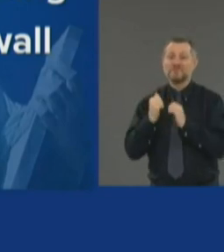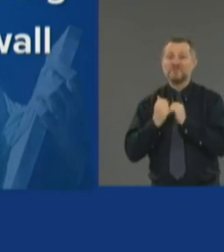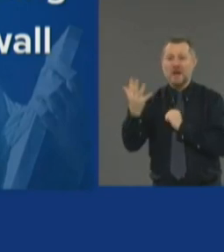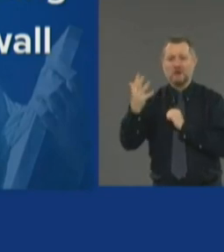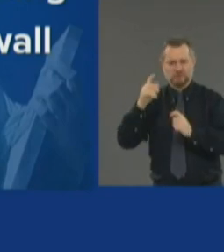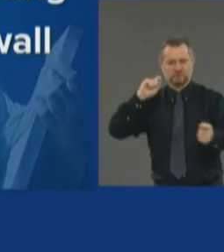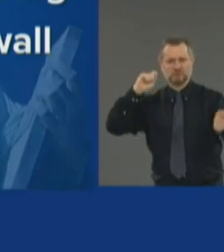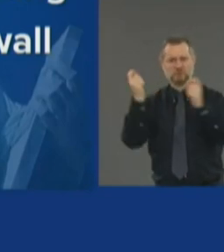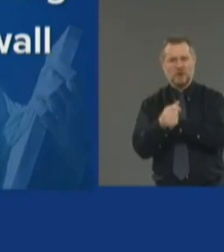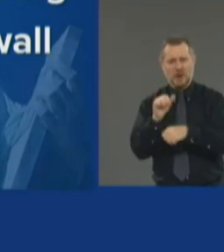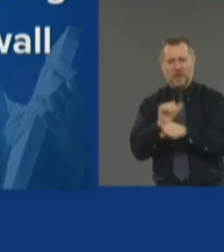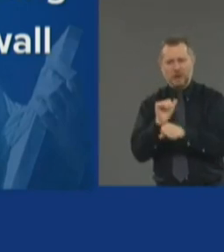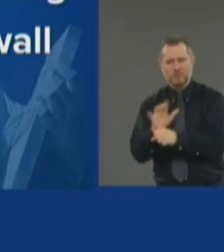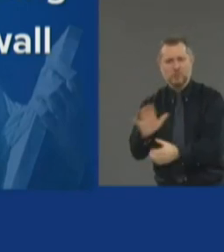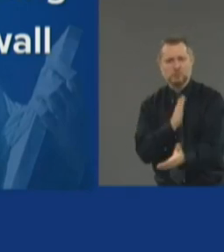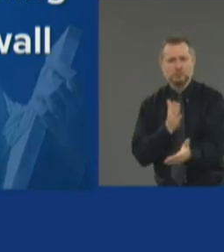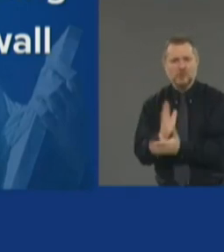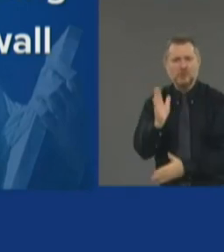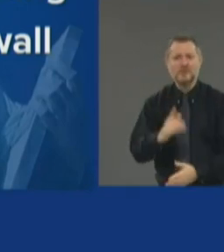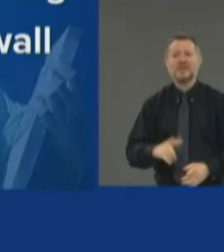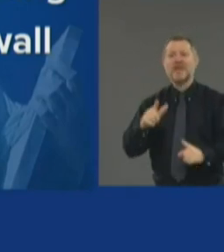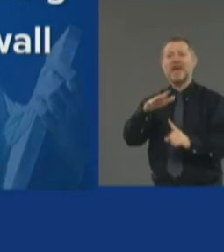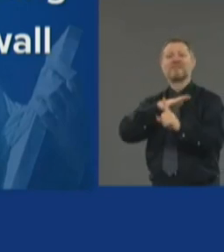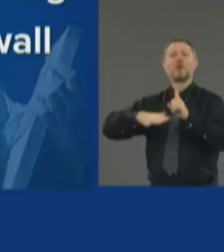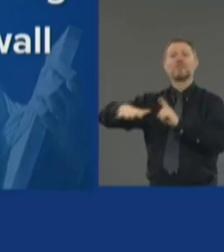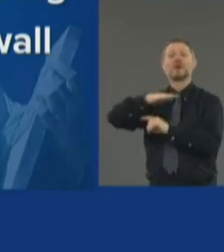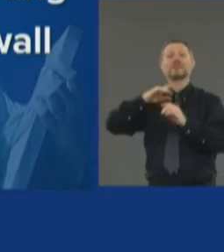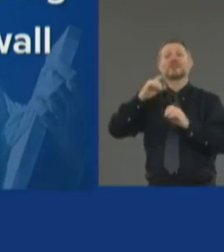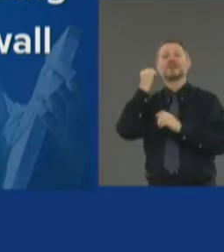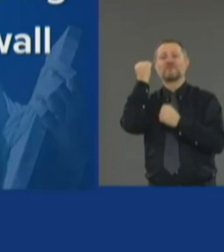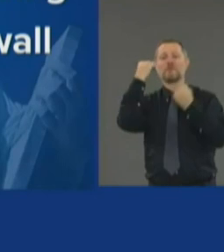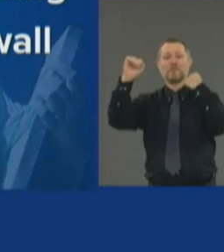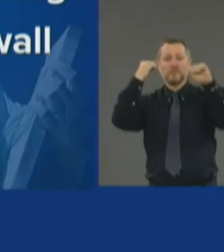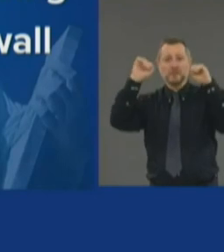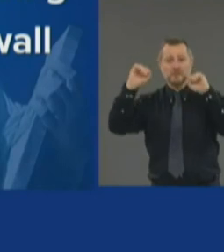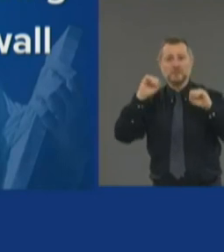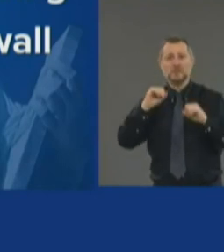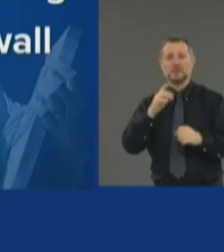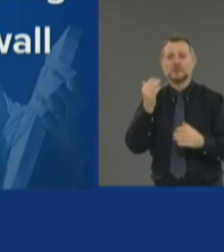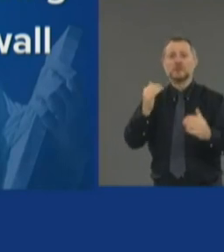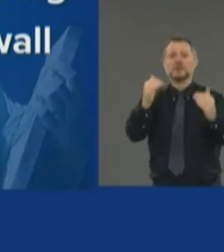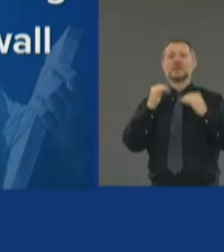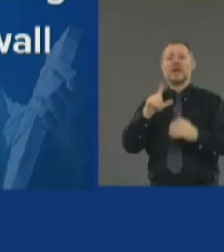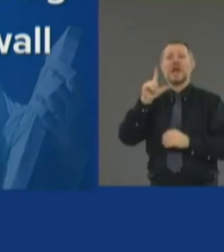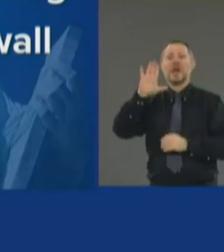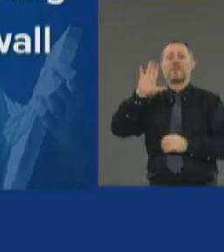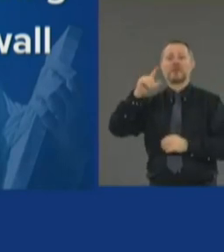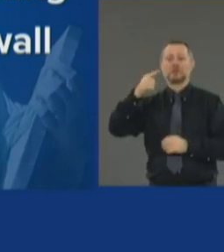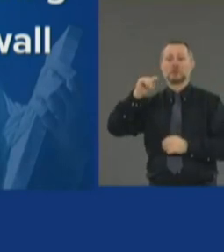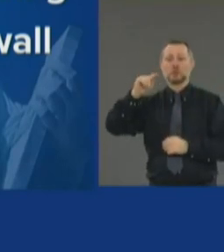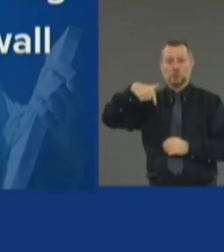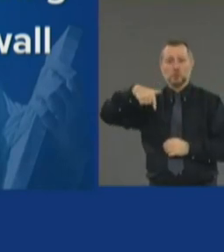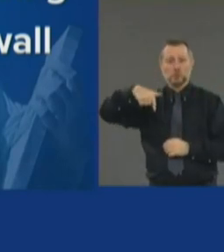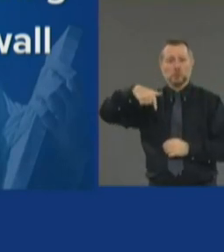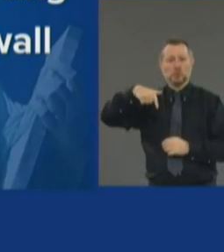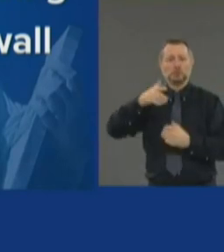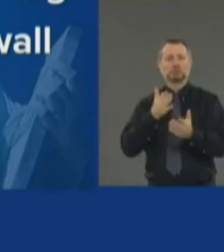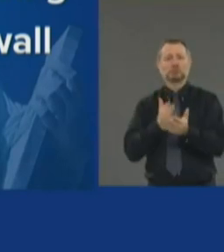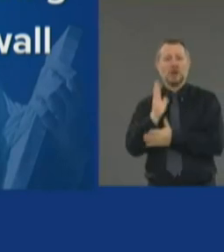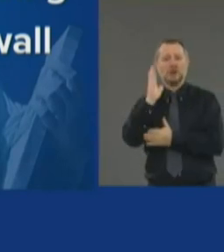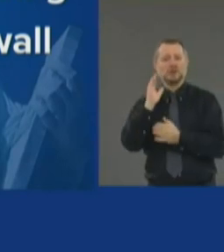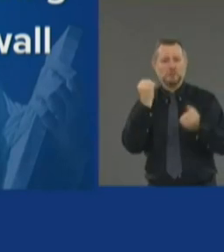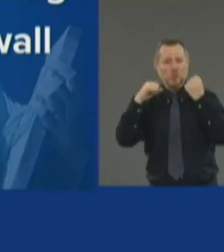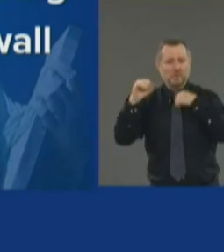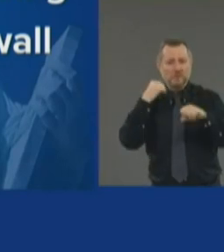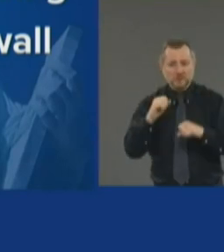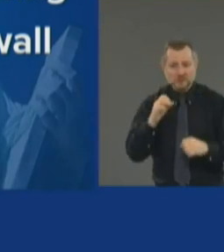this nation. That was the environmental movement after Storm King. That was the revolution of LGBTQ rights after